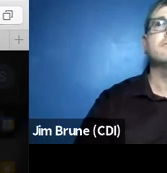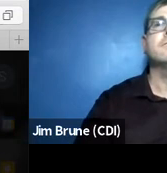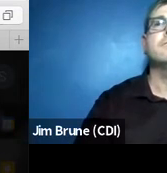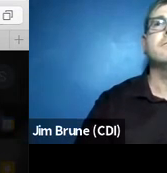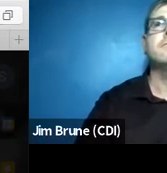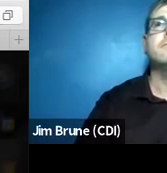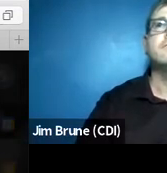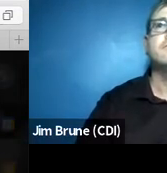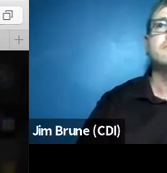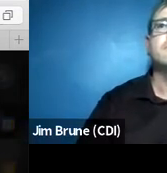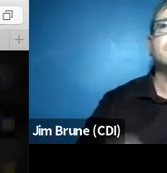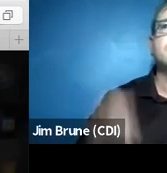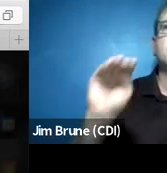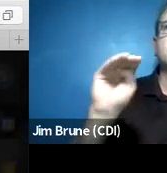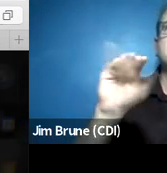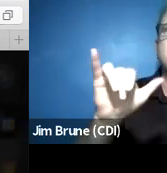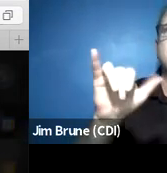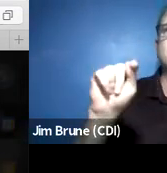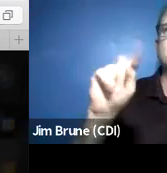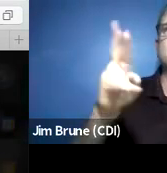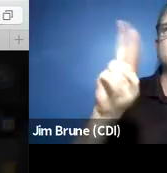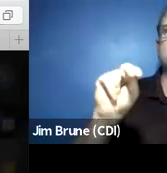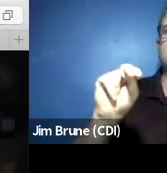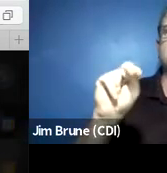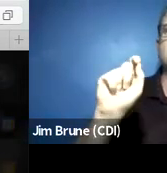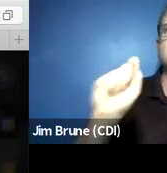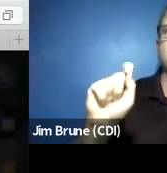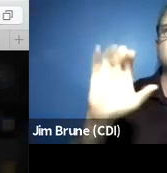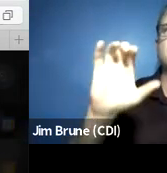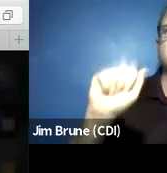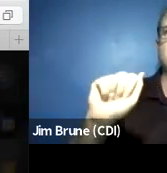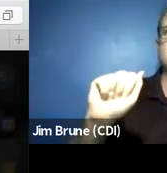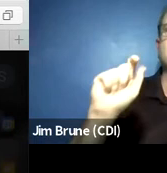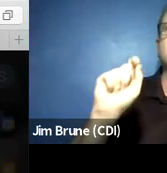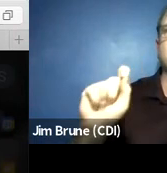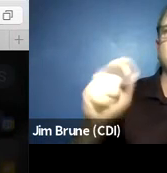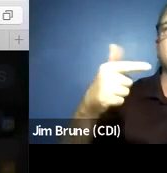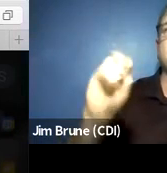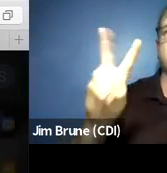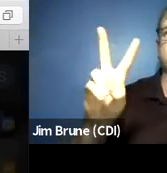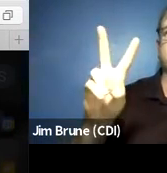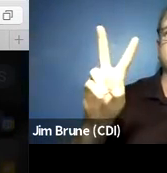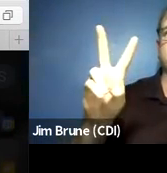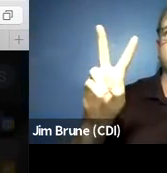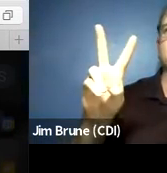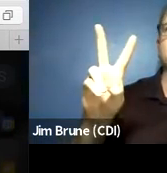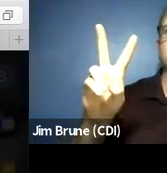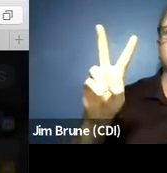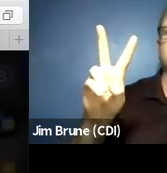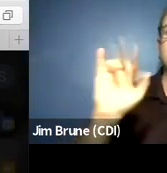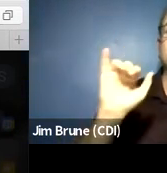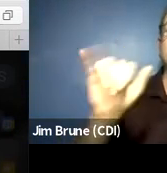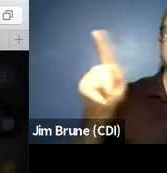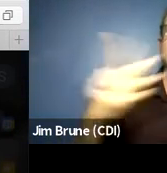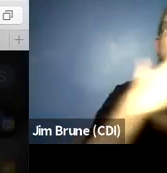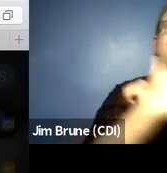myturn.ca.gov, which is county, state, or website that